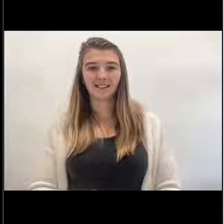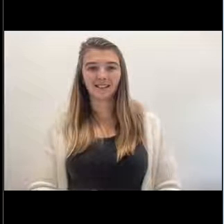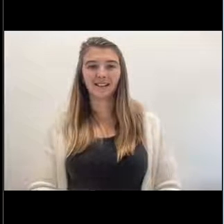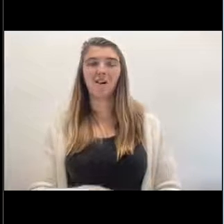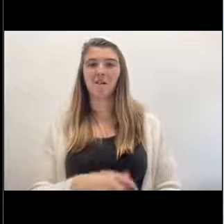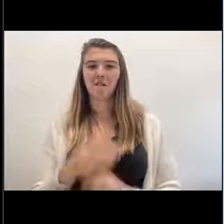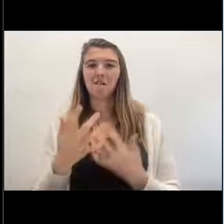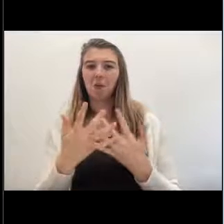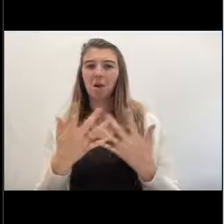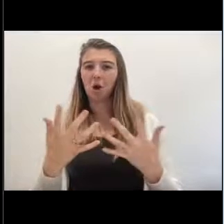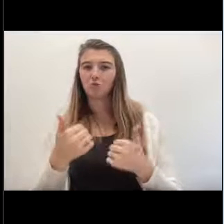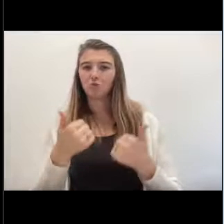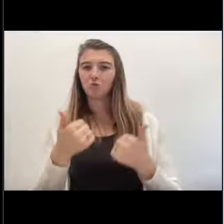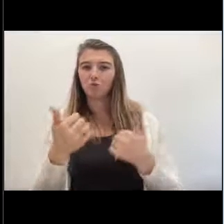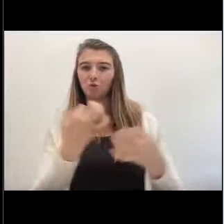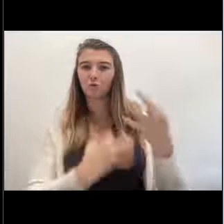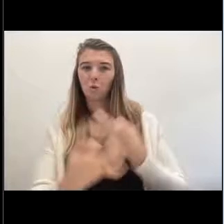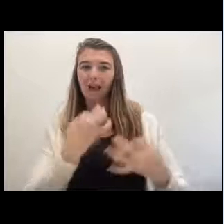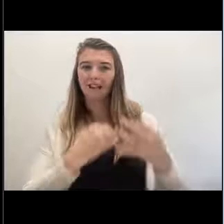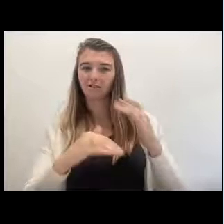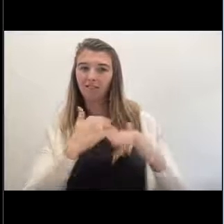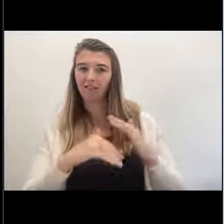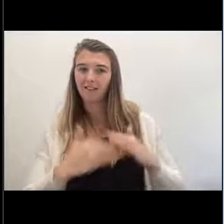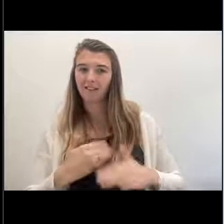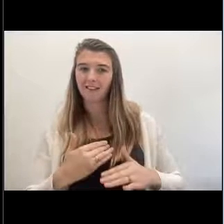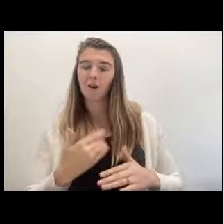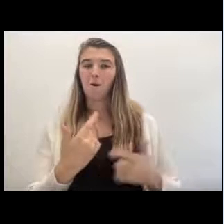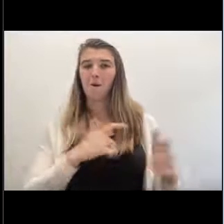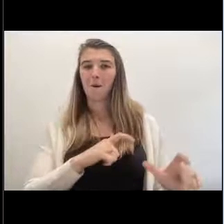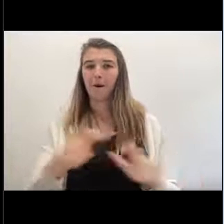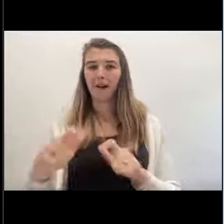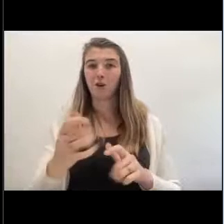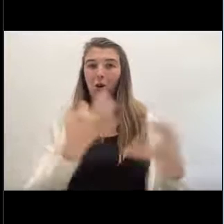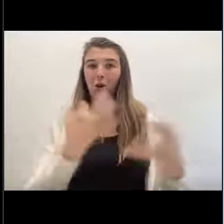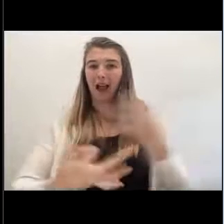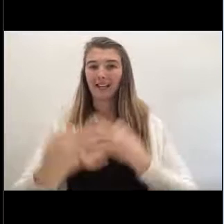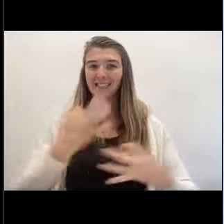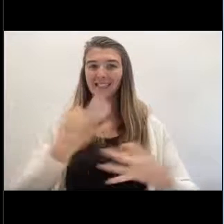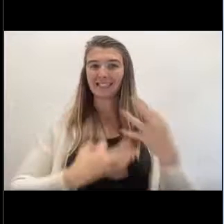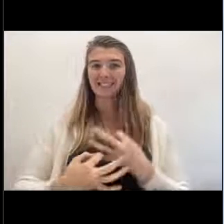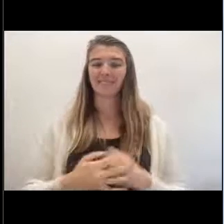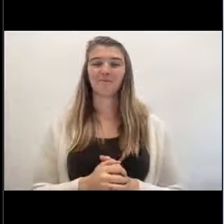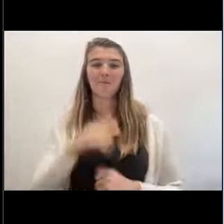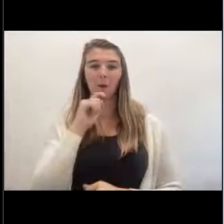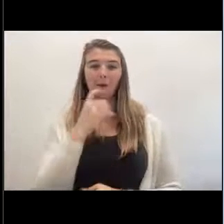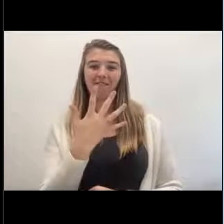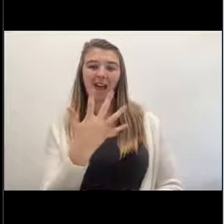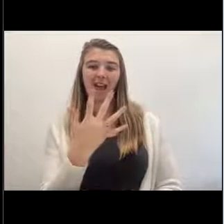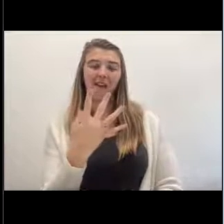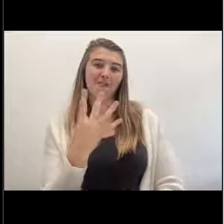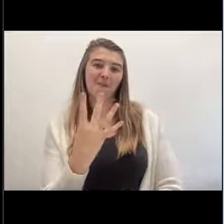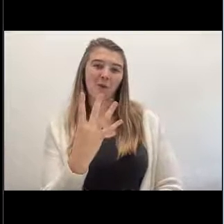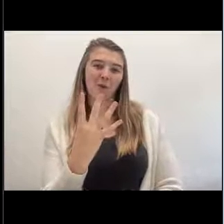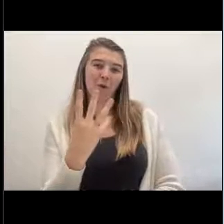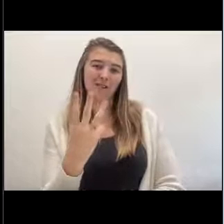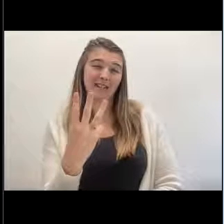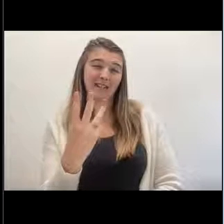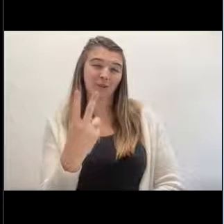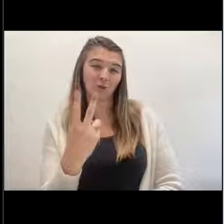into the Q&A box, so do keep those coming in. And I'm going to give you another 5 seconds. seconds. 5, 4,